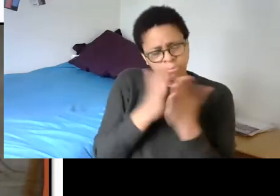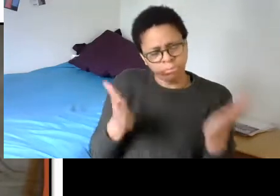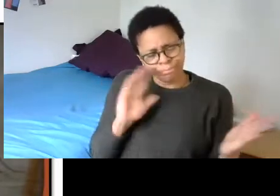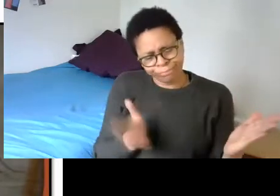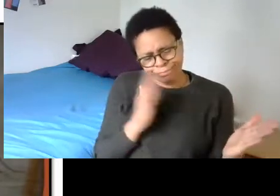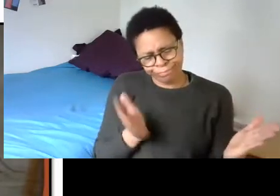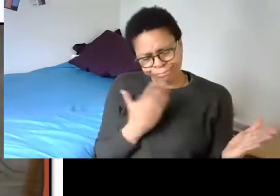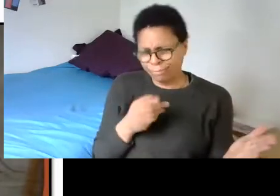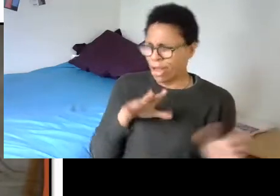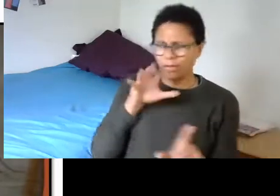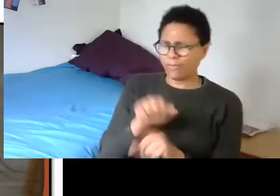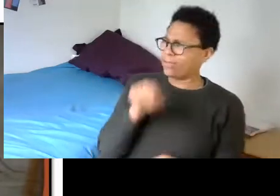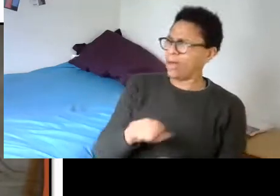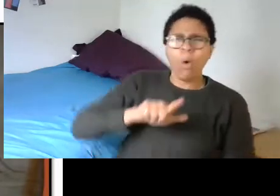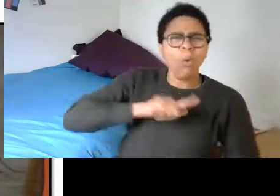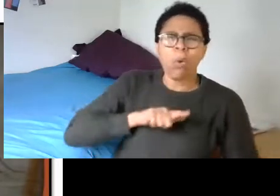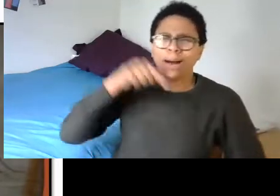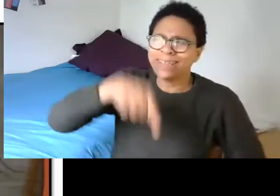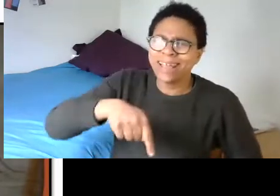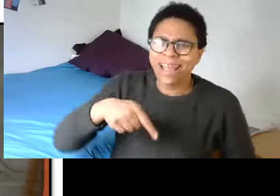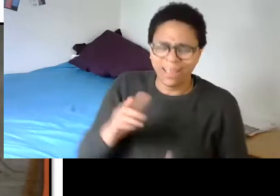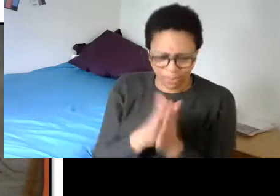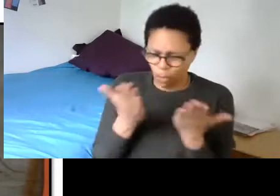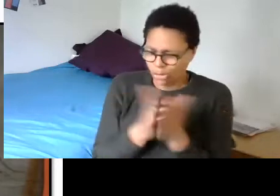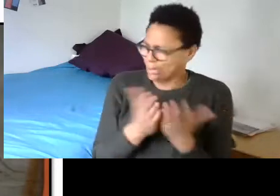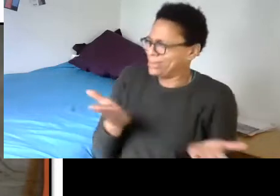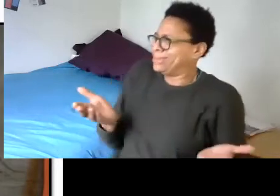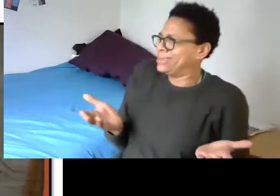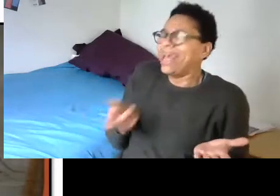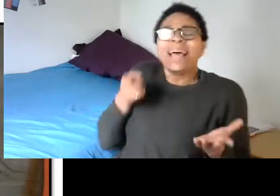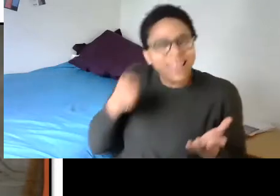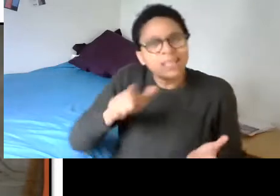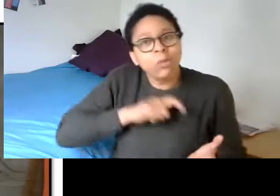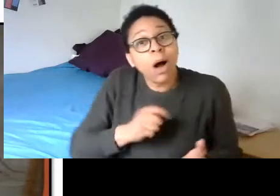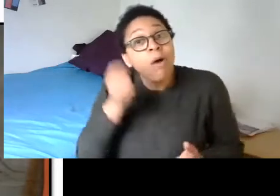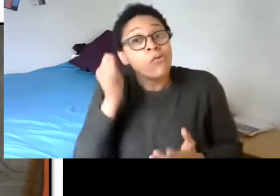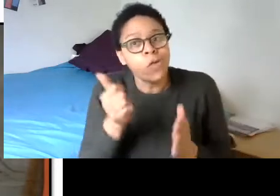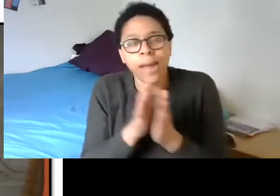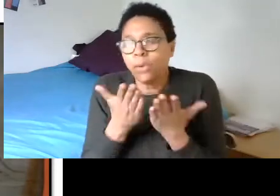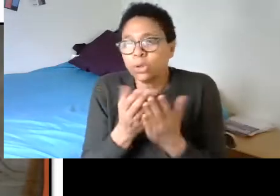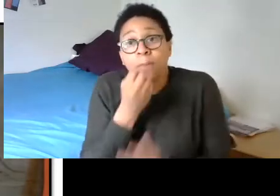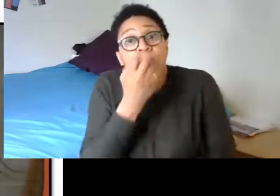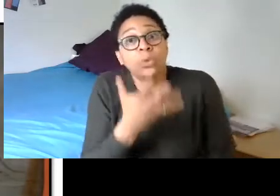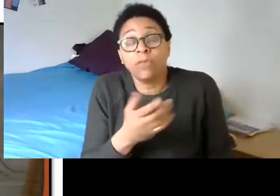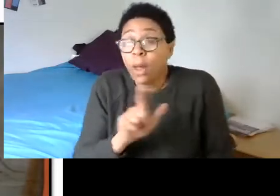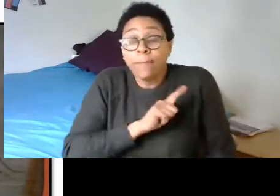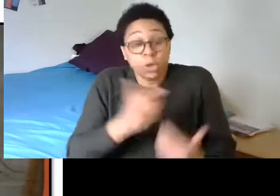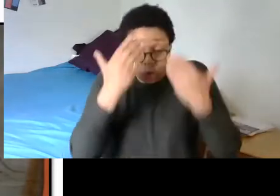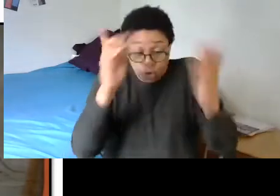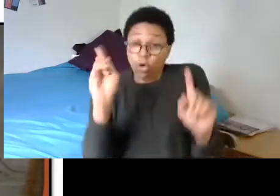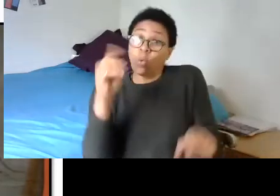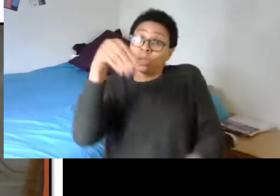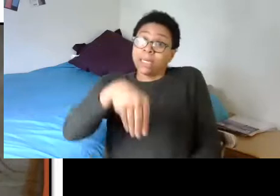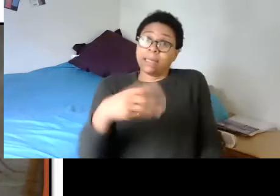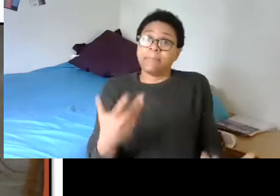expect to find these images just lying and littering the pages. And that's what makes rare books just so beautiful, is it's not just the